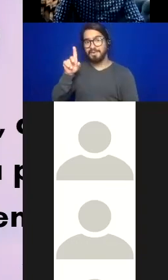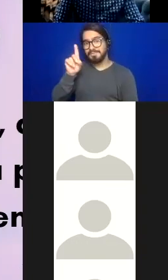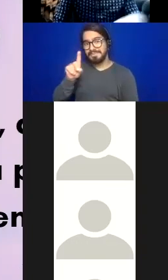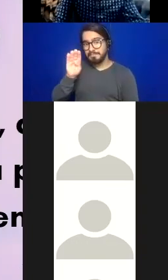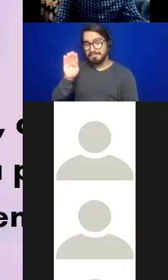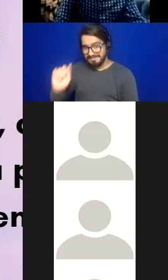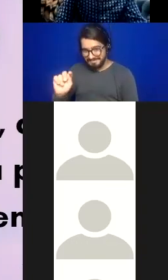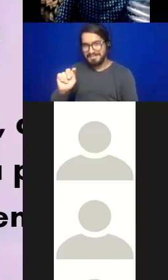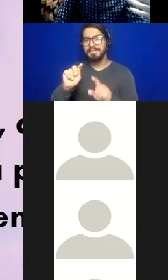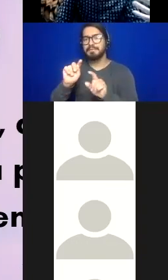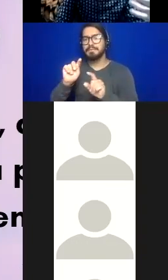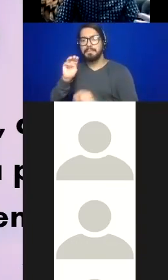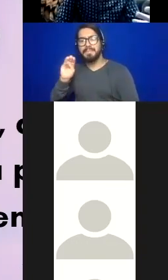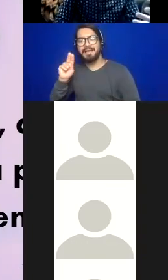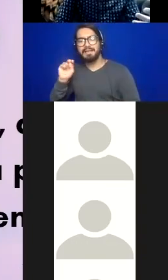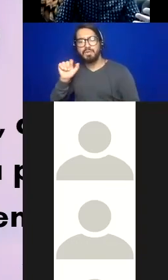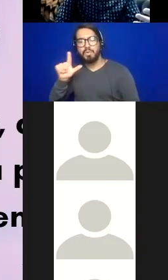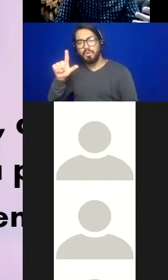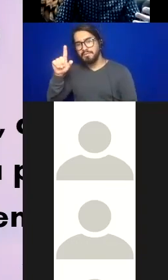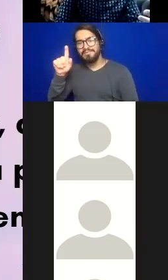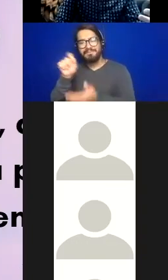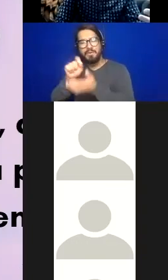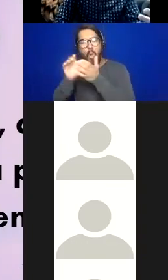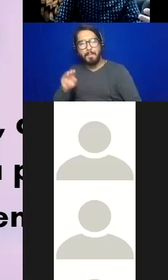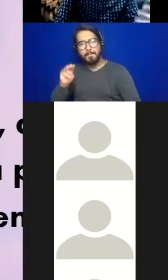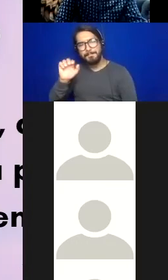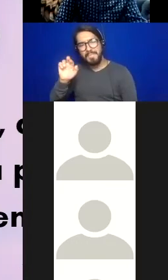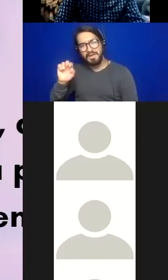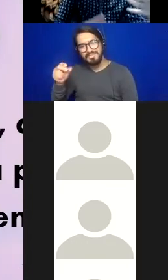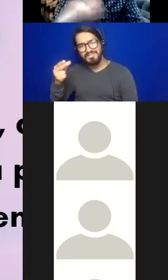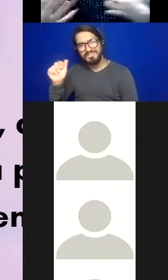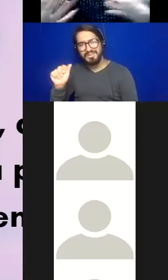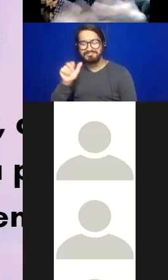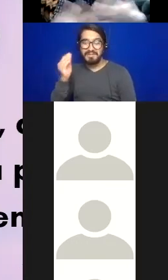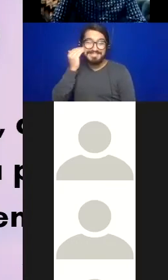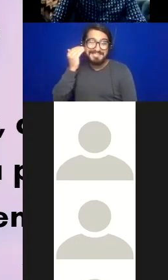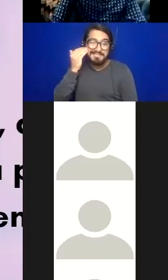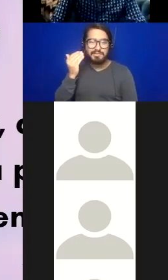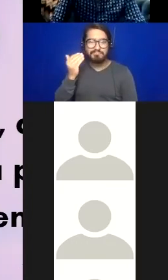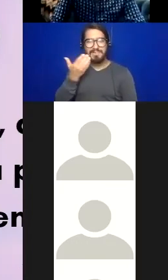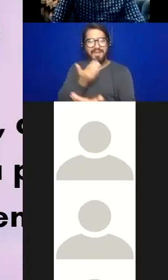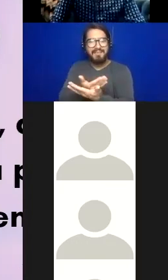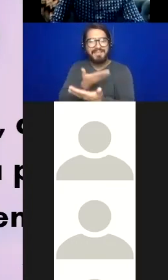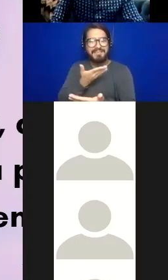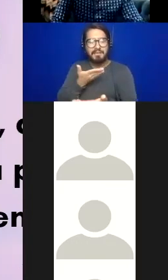the DBT manual by Marcia Linehan. You all may be familiar with DBT. It's an evidence-based